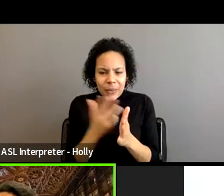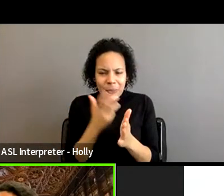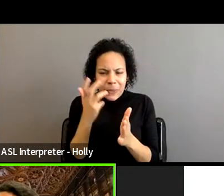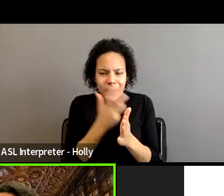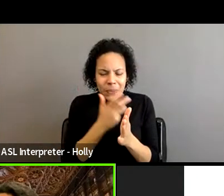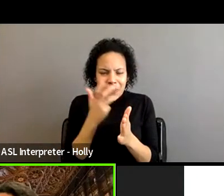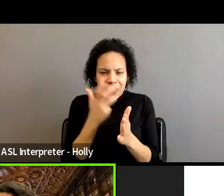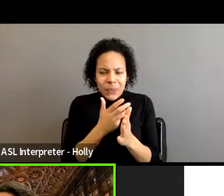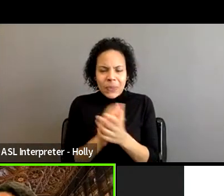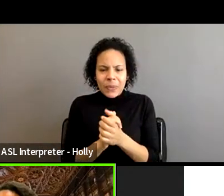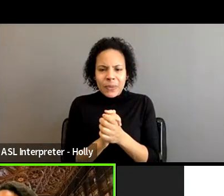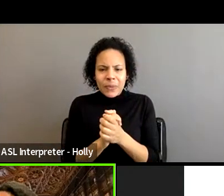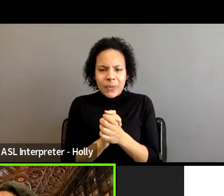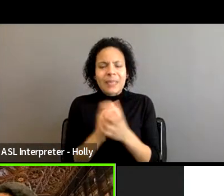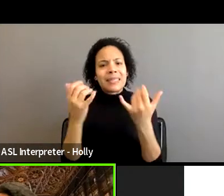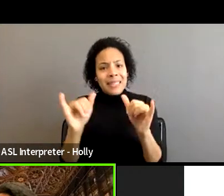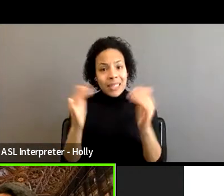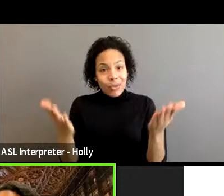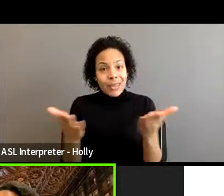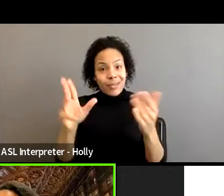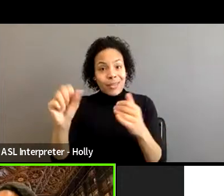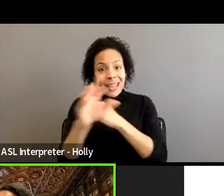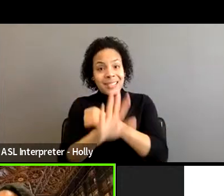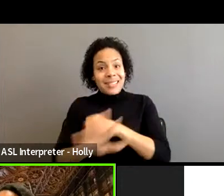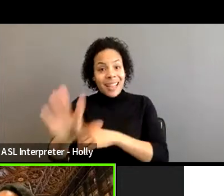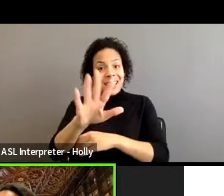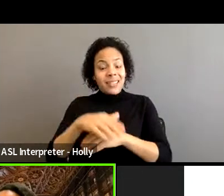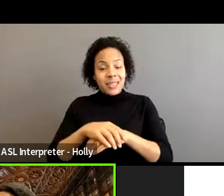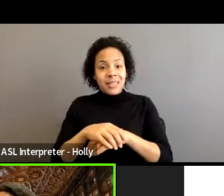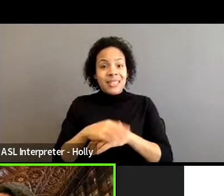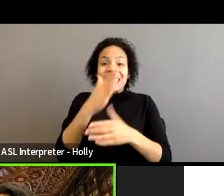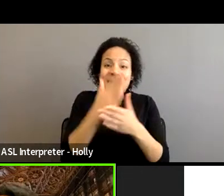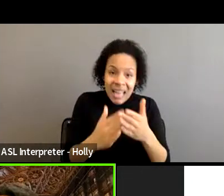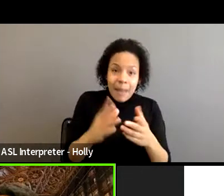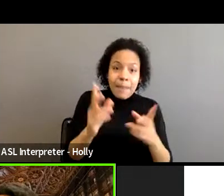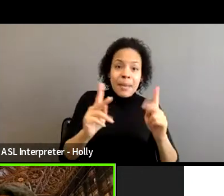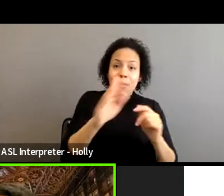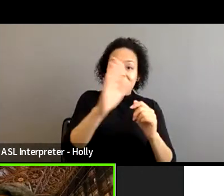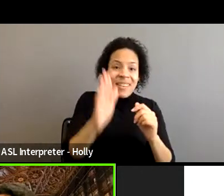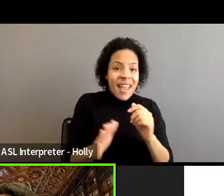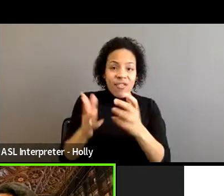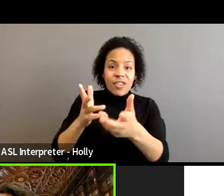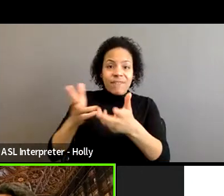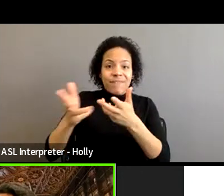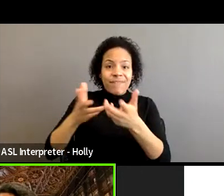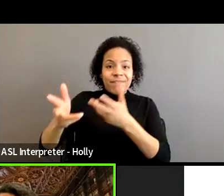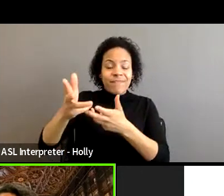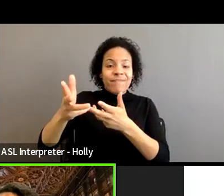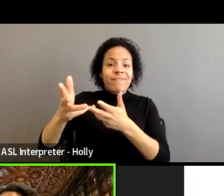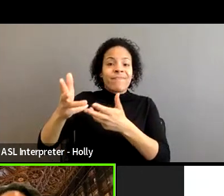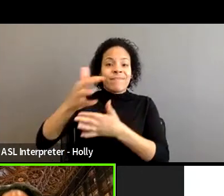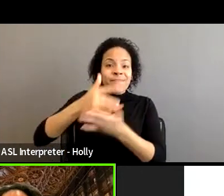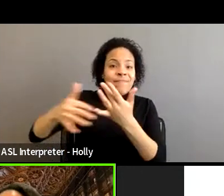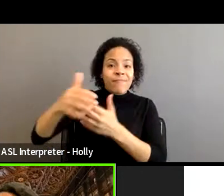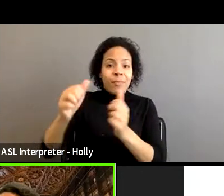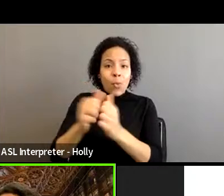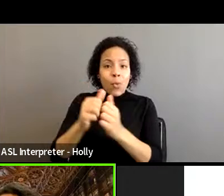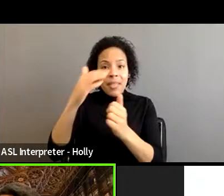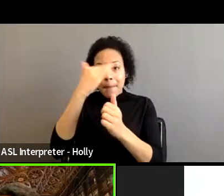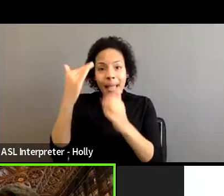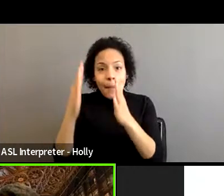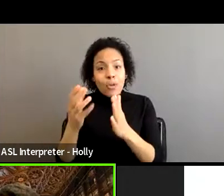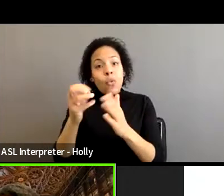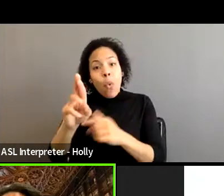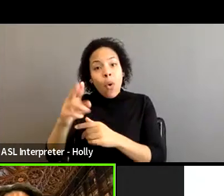America today that's their first time interacting with a person of color or a Black person specifically, maybe